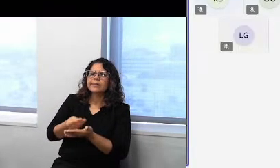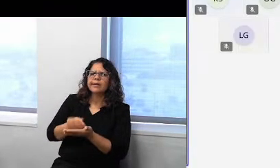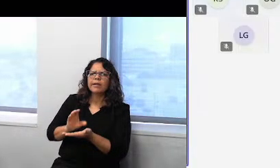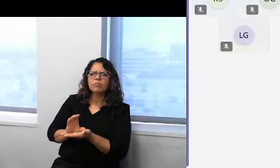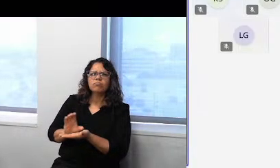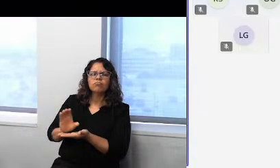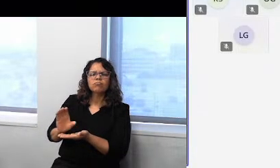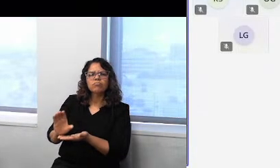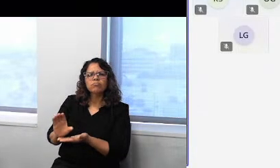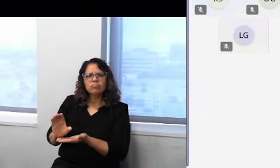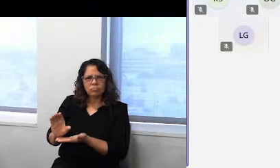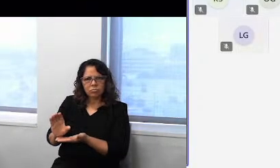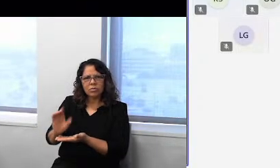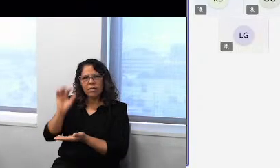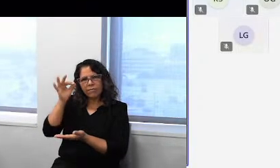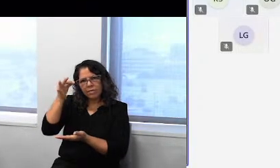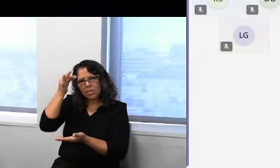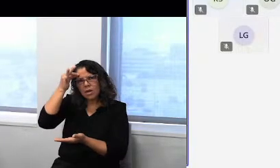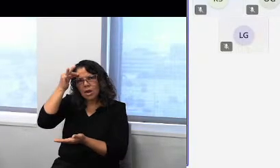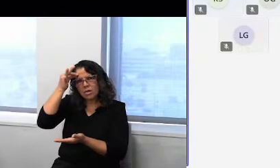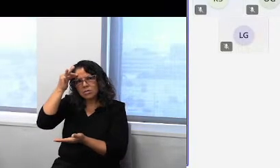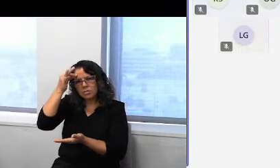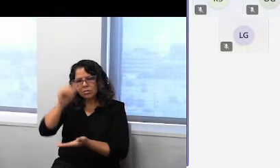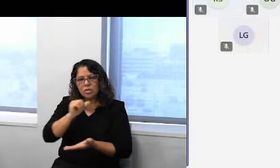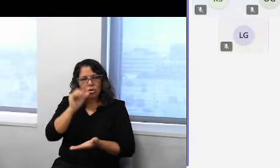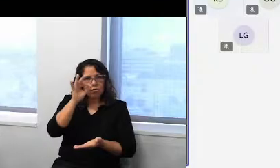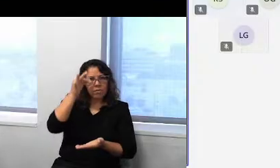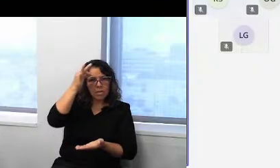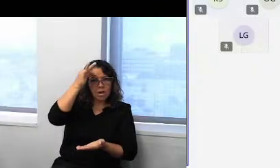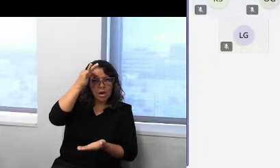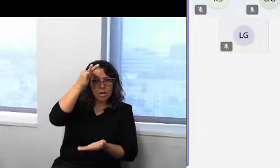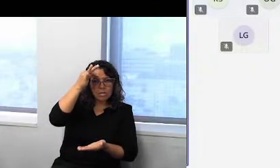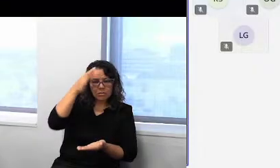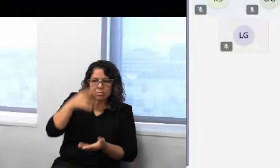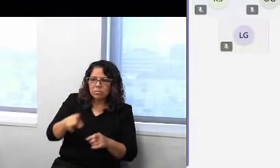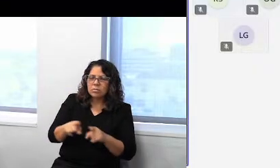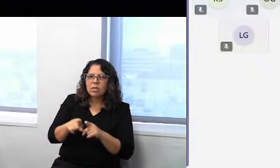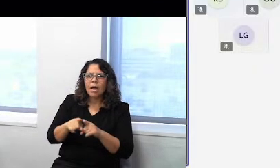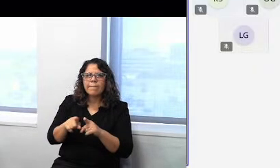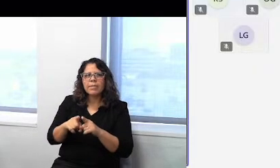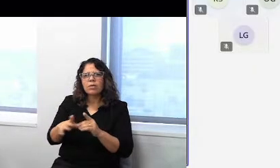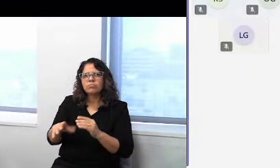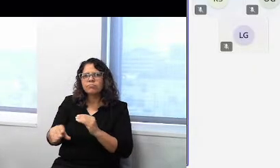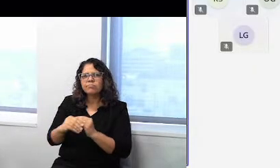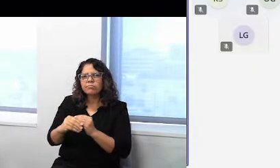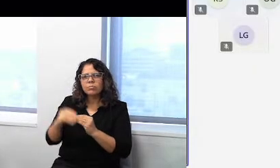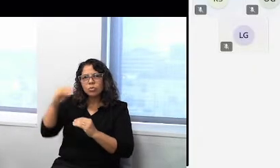dollars into upgrades related to solar integration? Yes.